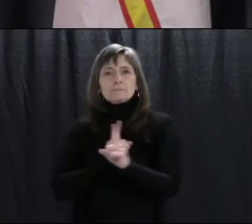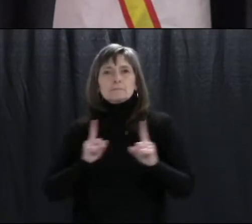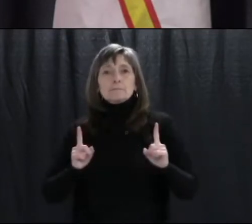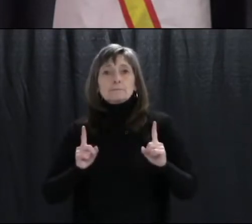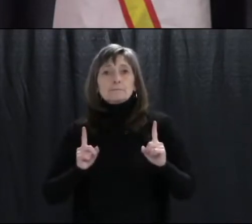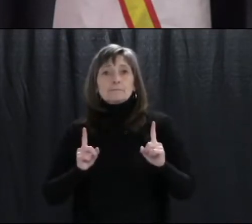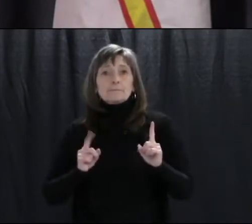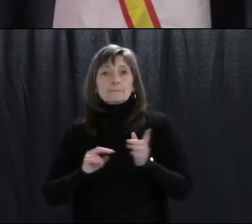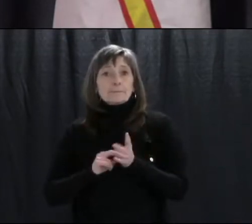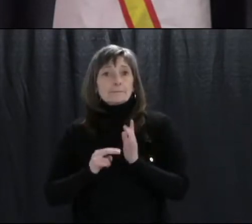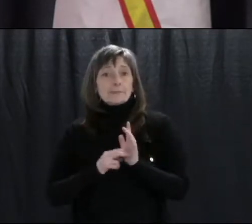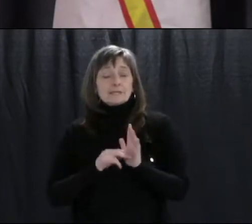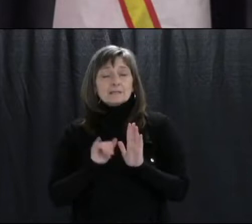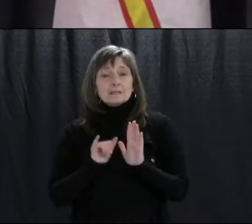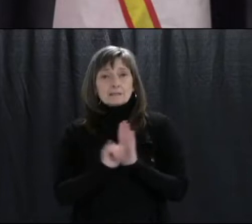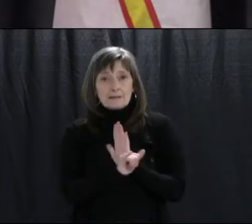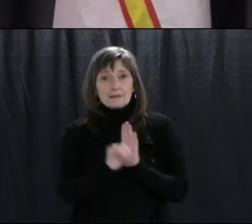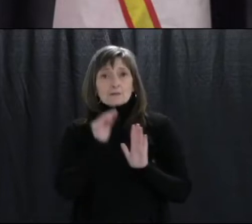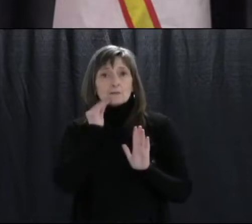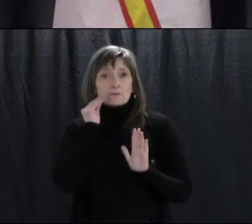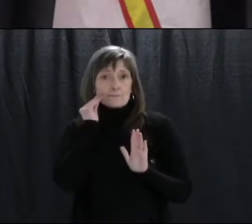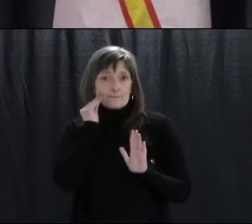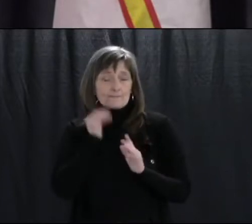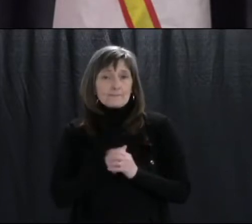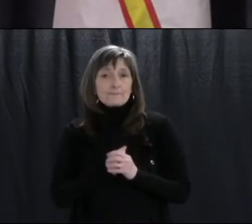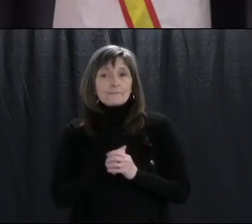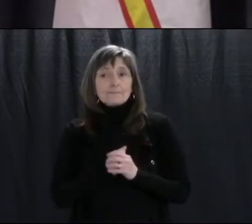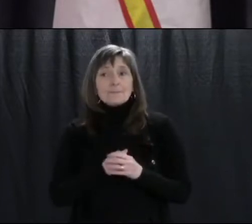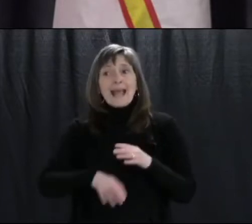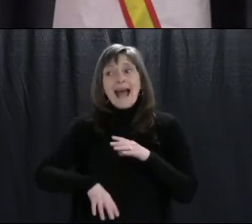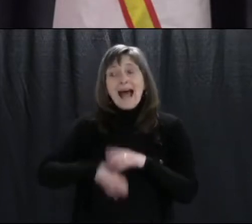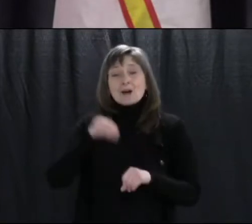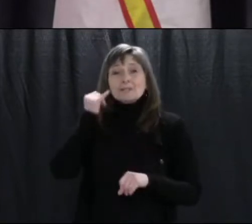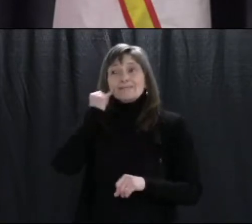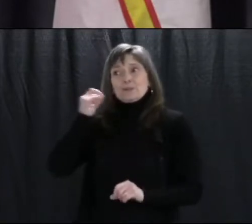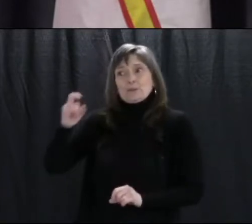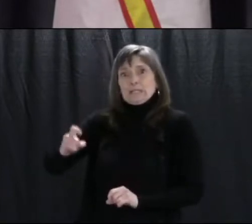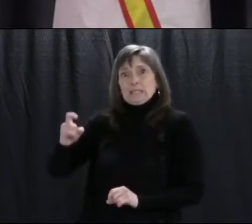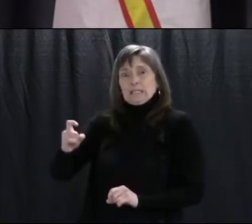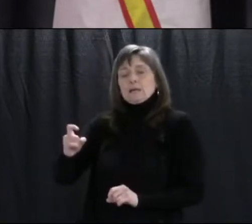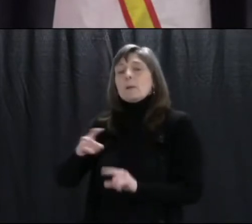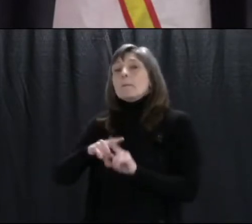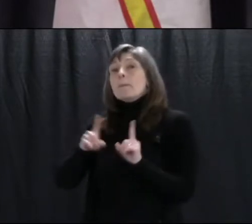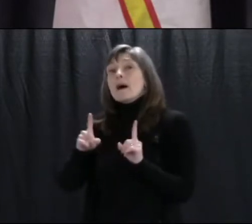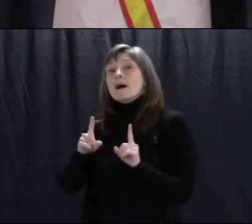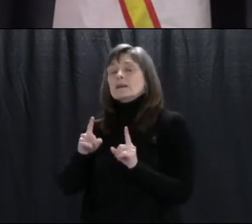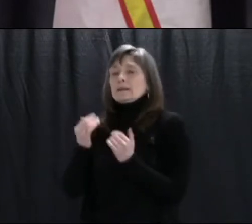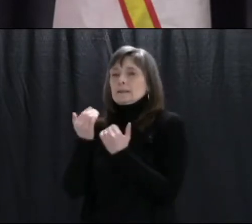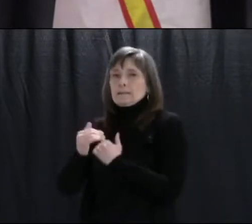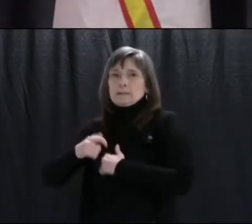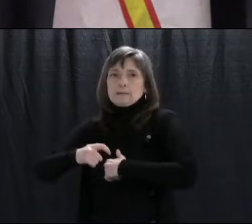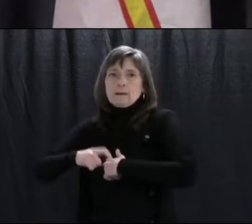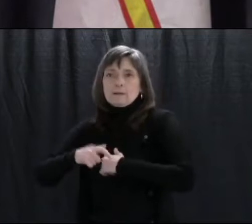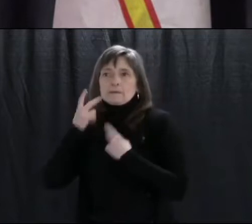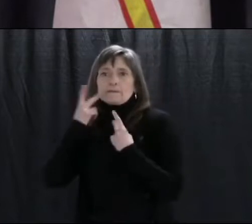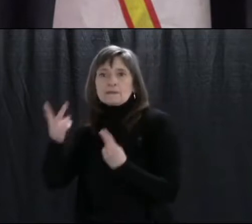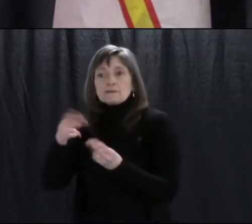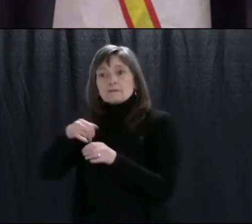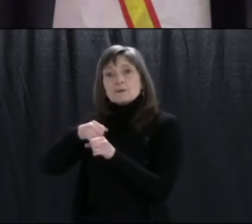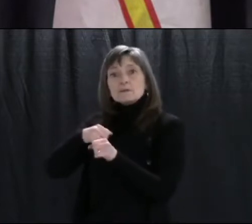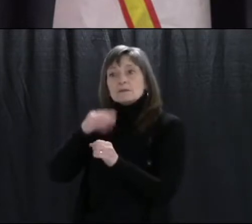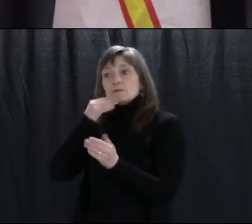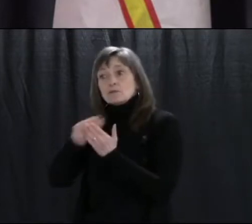staying home, only going out for essential services, and then limit those visits to the grocery store, to the